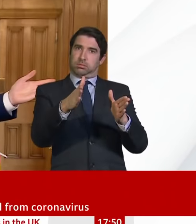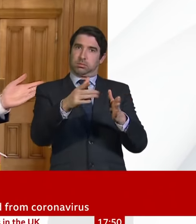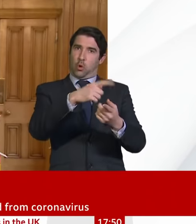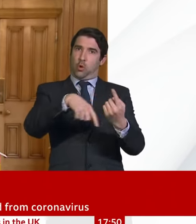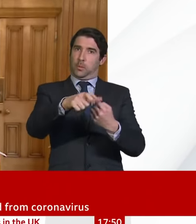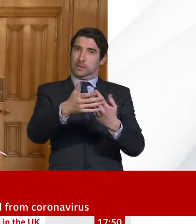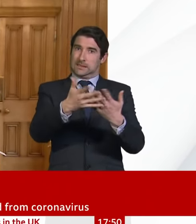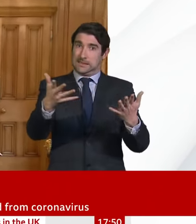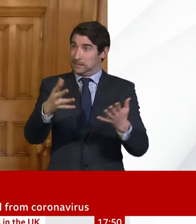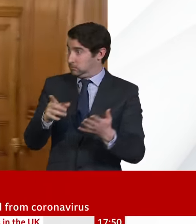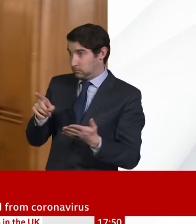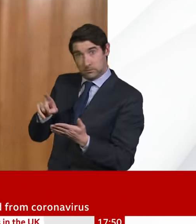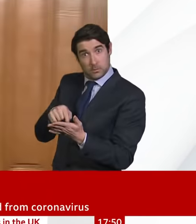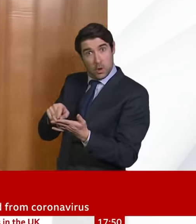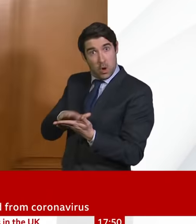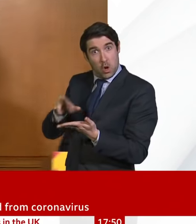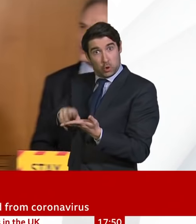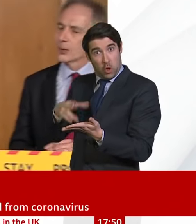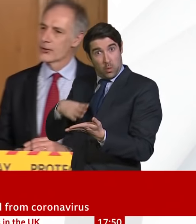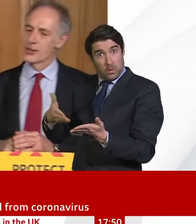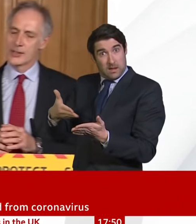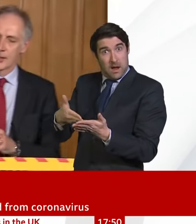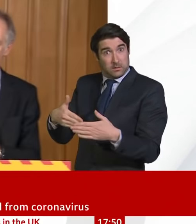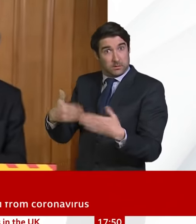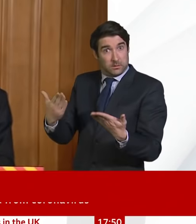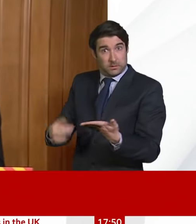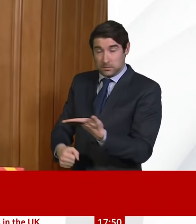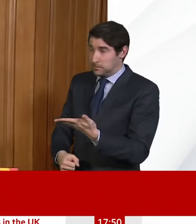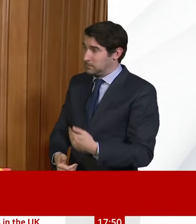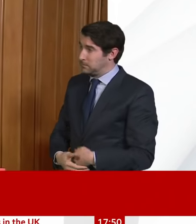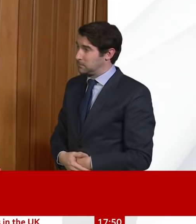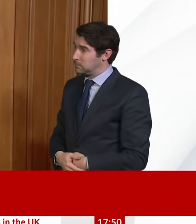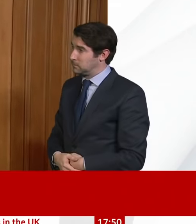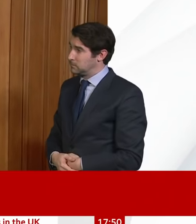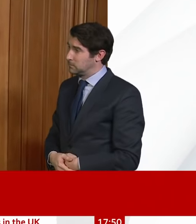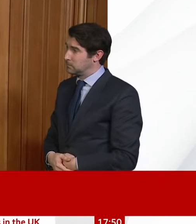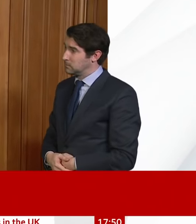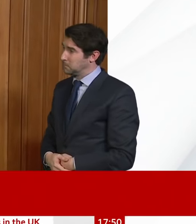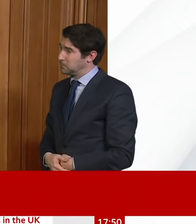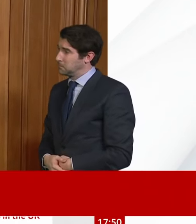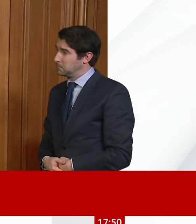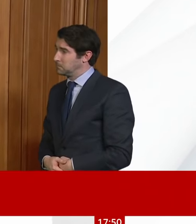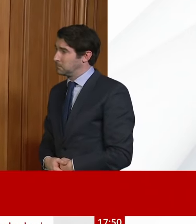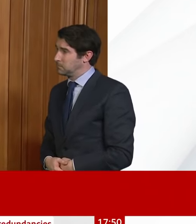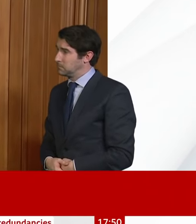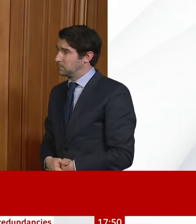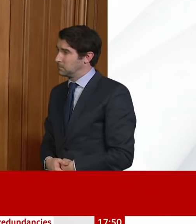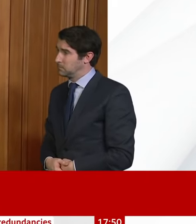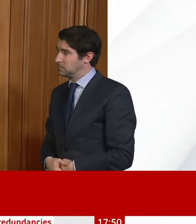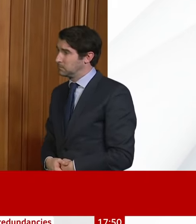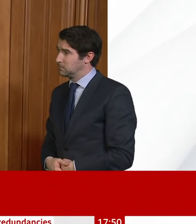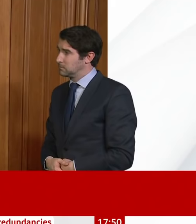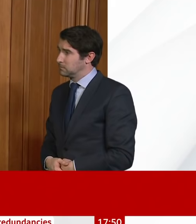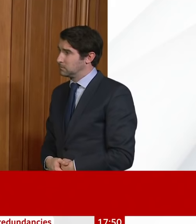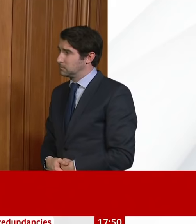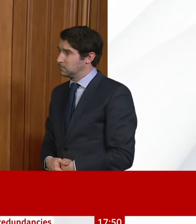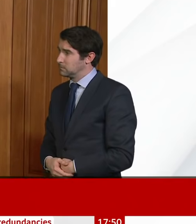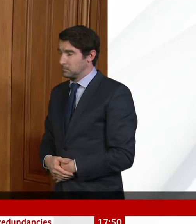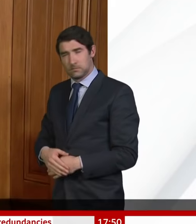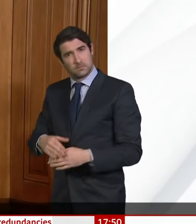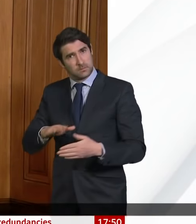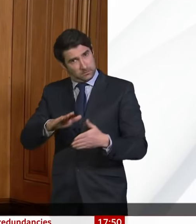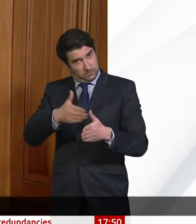John, you want to add something on testing. Yeah, thank you, Secretary of State. Well, the initial priority, of course, is for the swab tests, because those are the